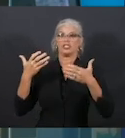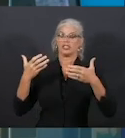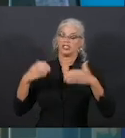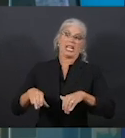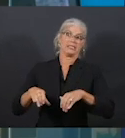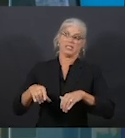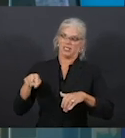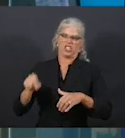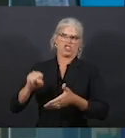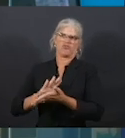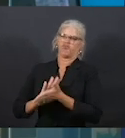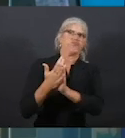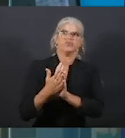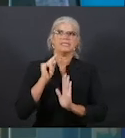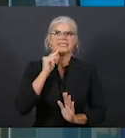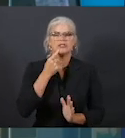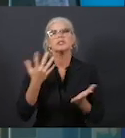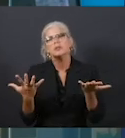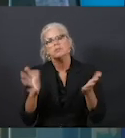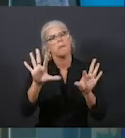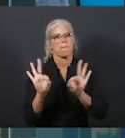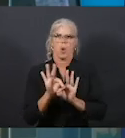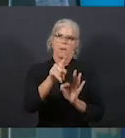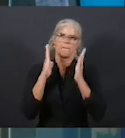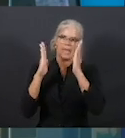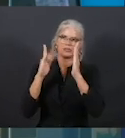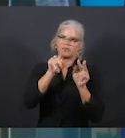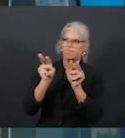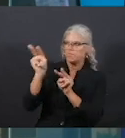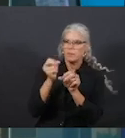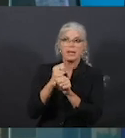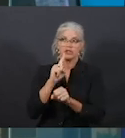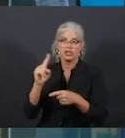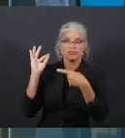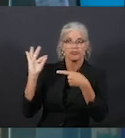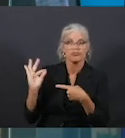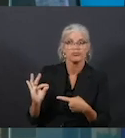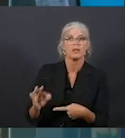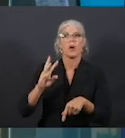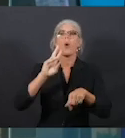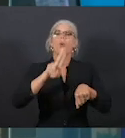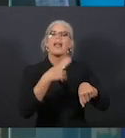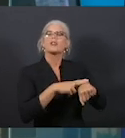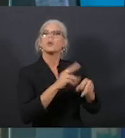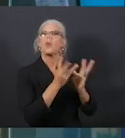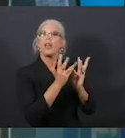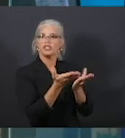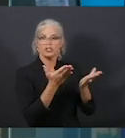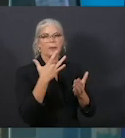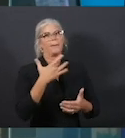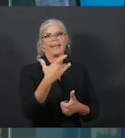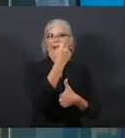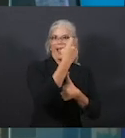to make sure they're paying attention to the updates. Those updates come from the National Weather Service at 11, 2, 5,